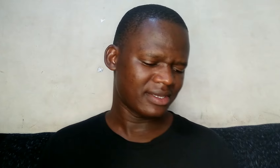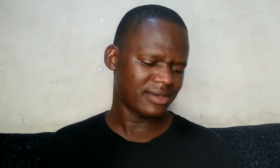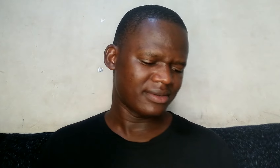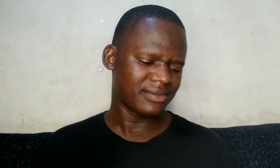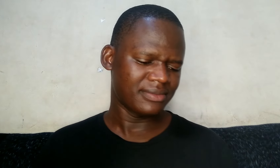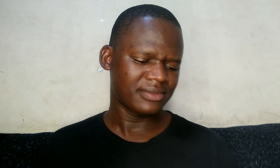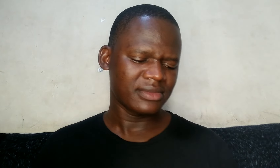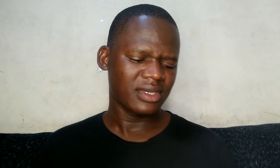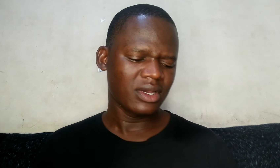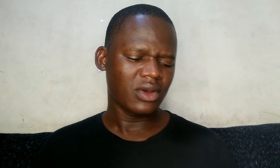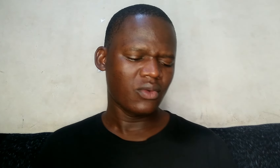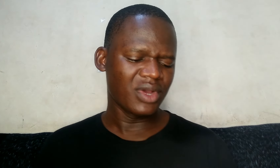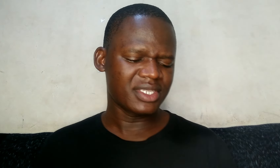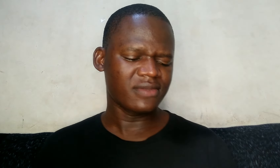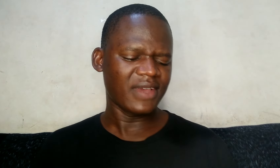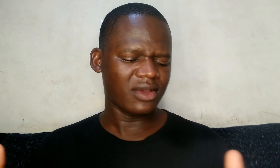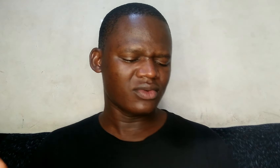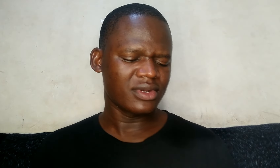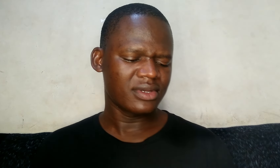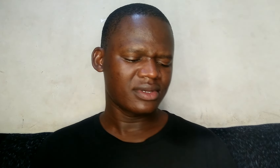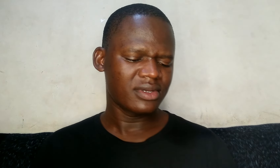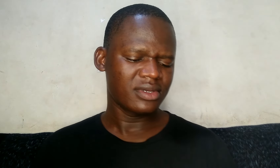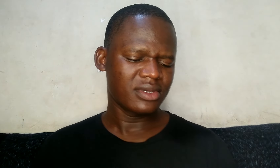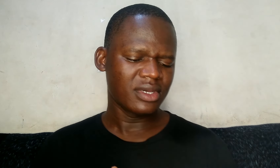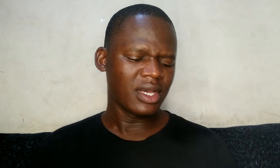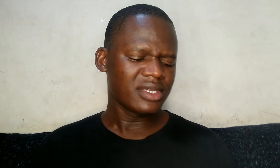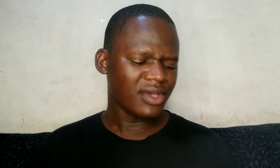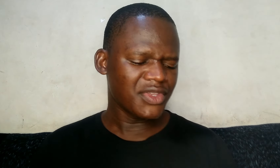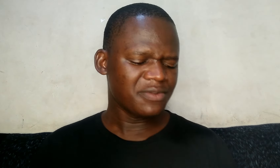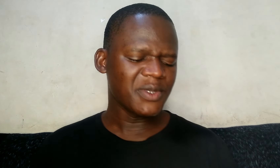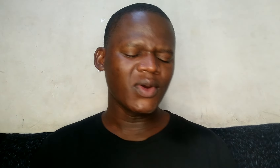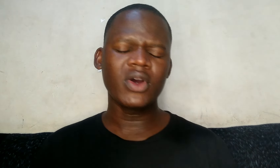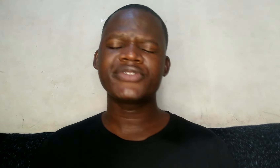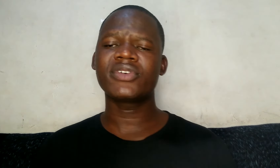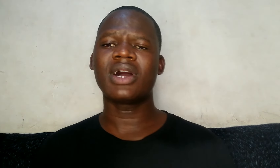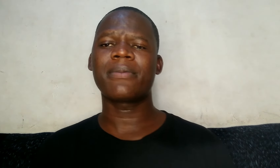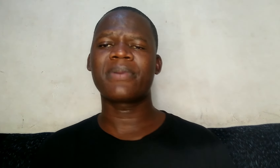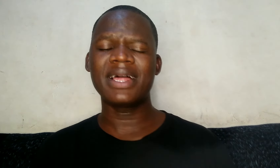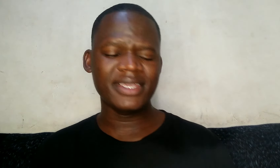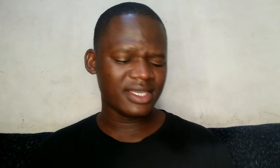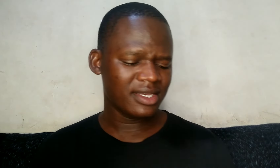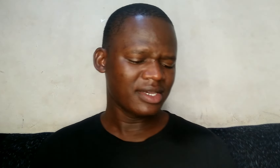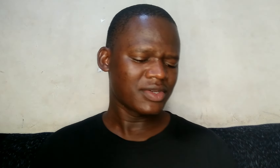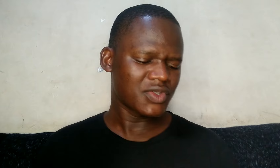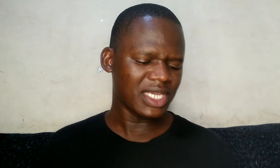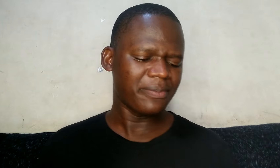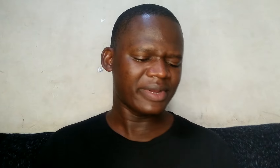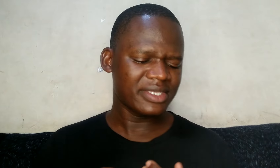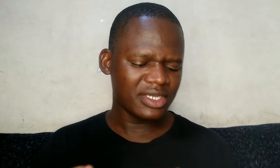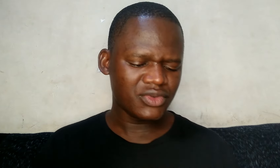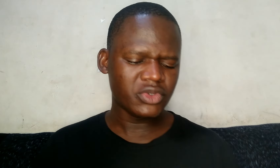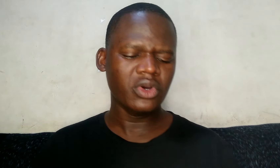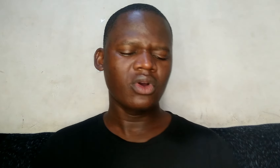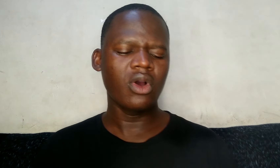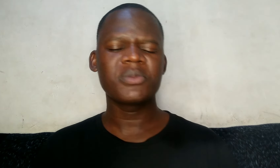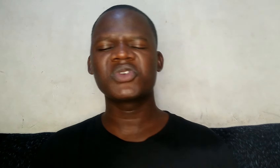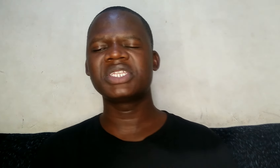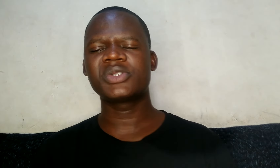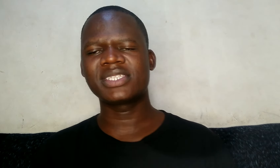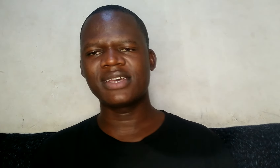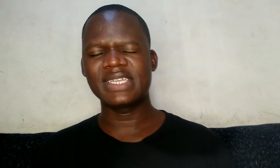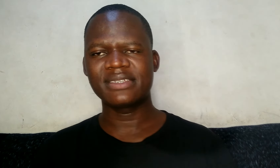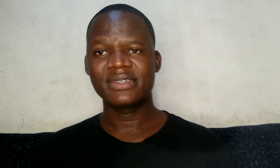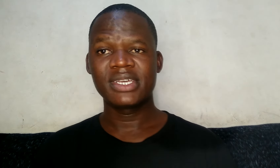Kenya, which is very good. So these people also are planning to send President Ruto